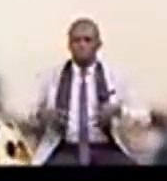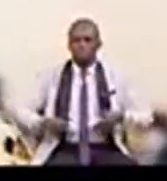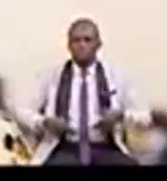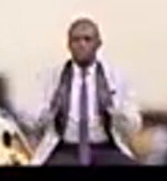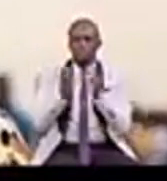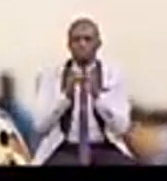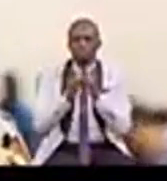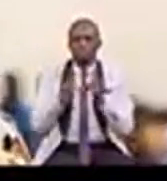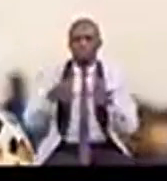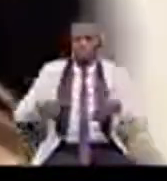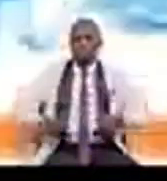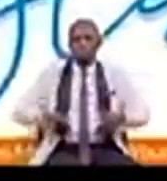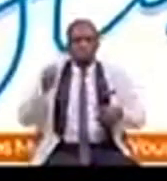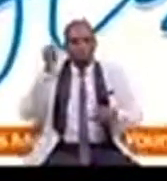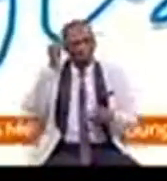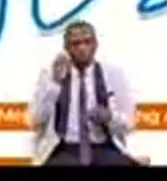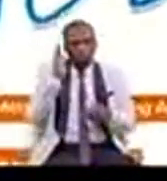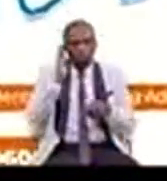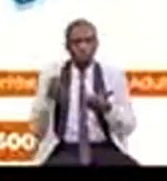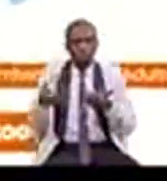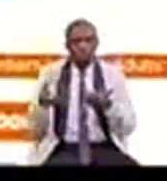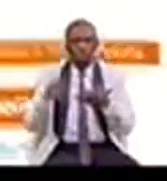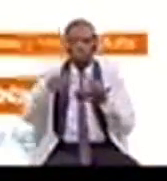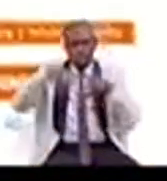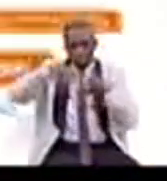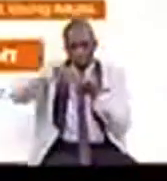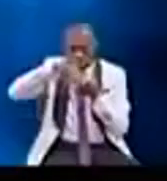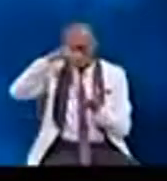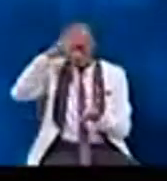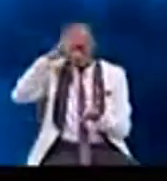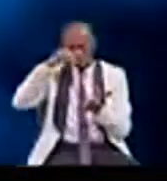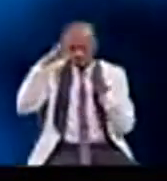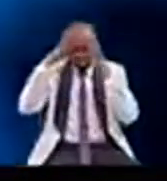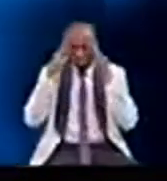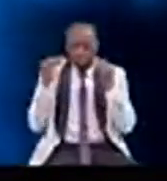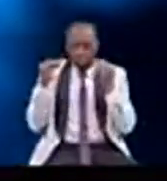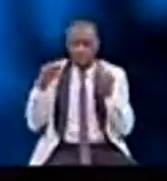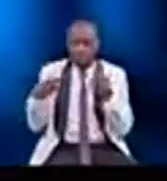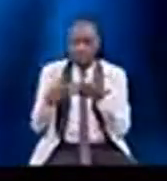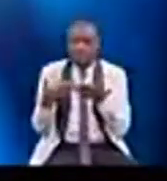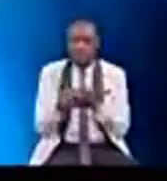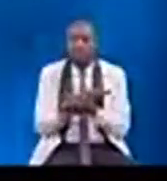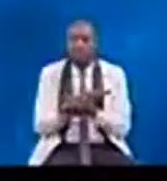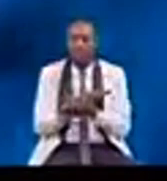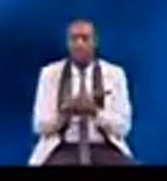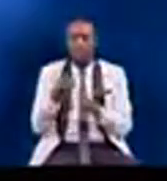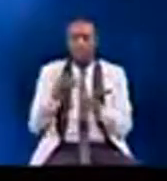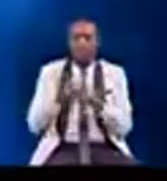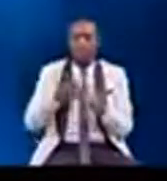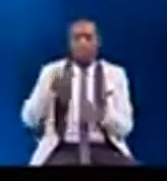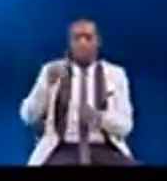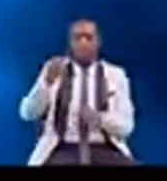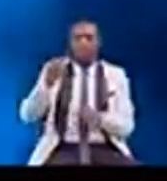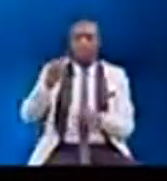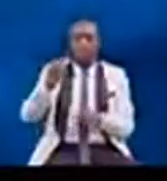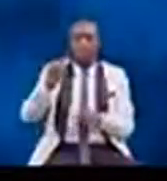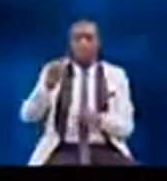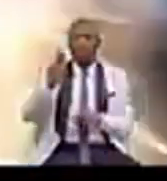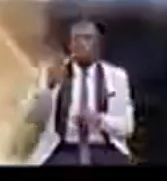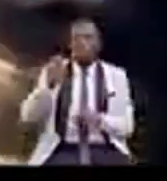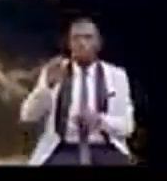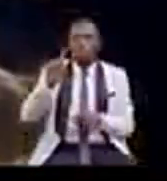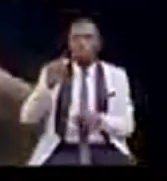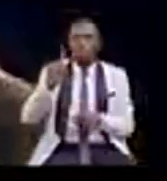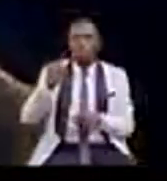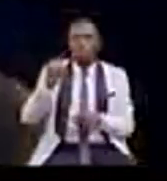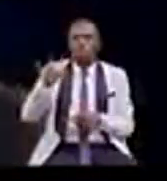young adults will experience renewal for rising young eagles. On Tuesday, December 27,